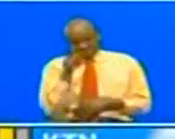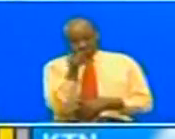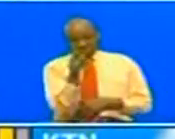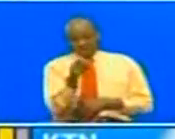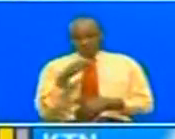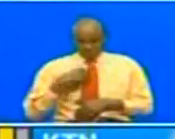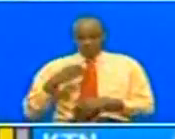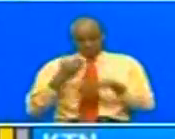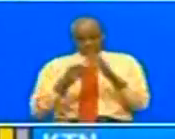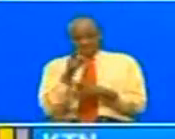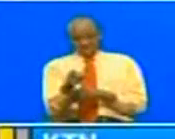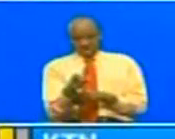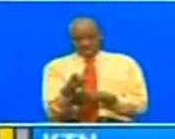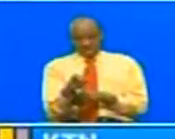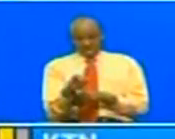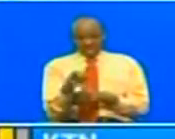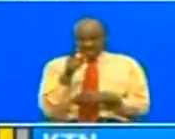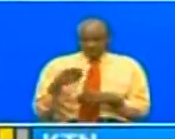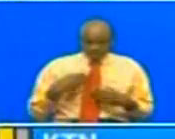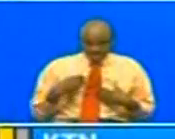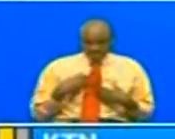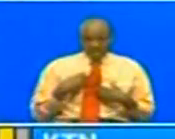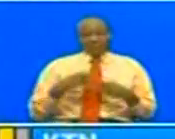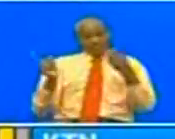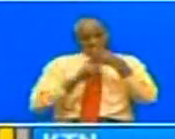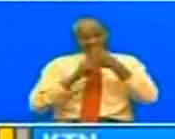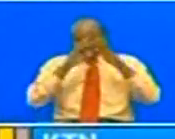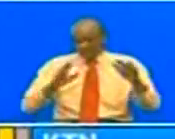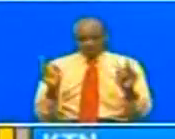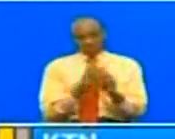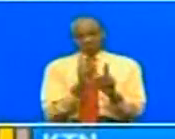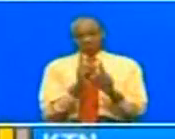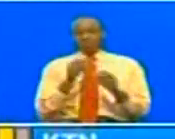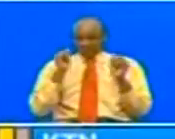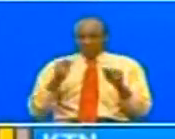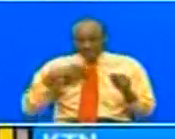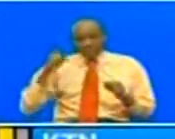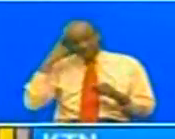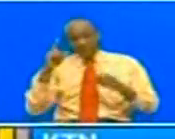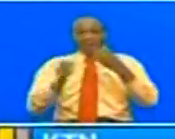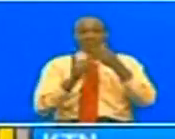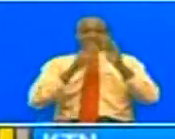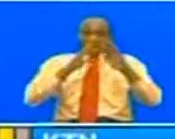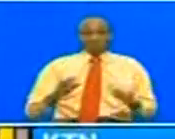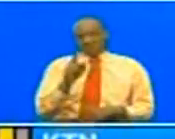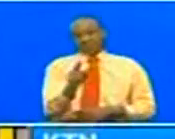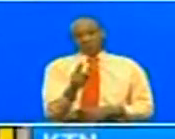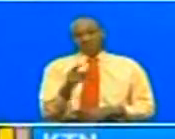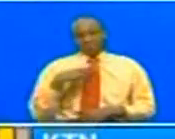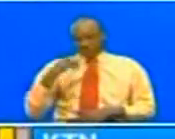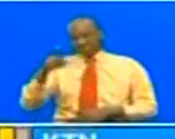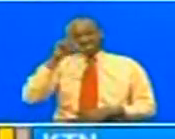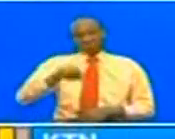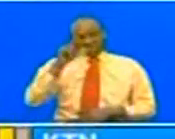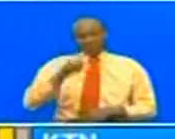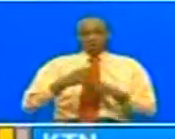house from a container, and it's not a quote-unquote a Mabati house. Yeah, because we associate Mabati house with low-class